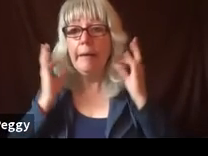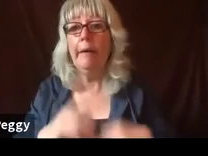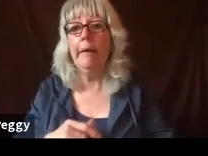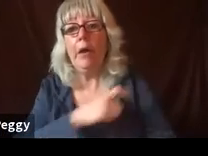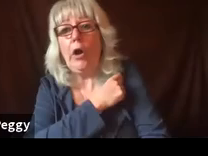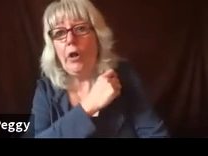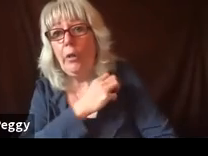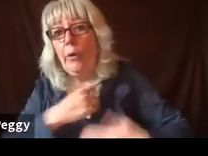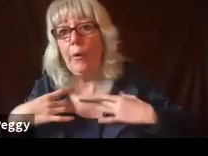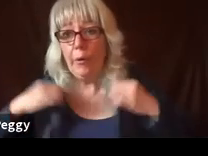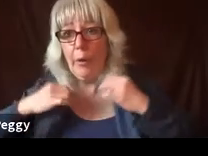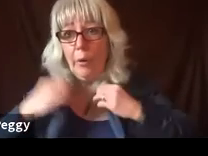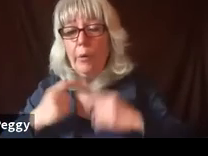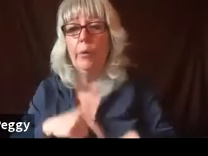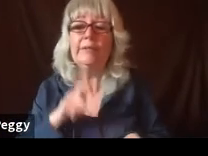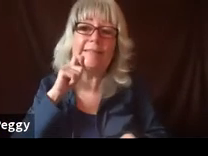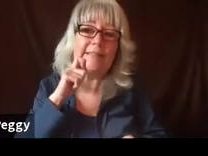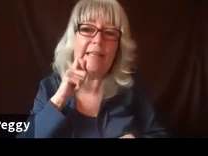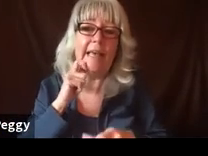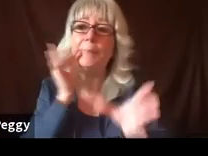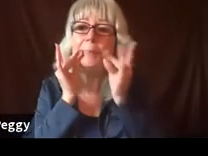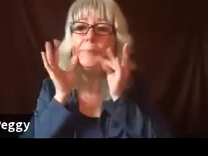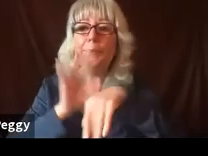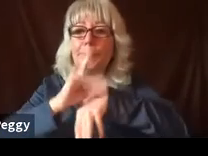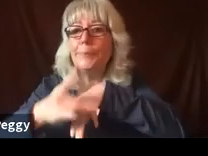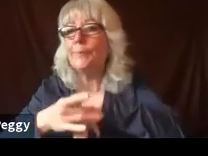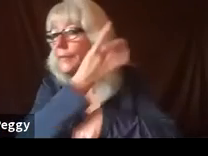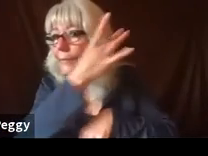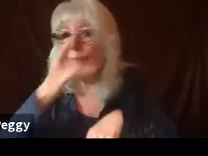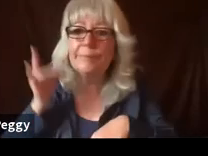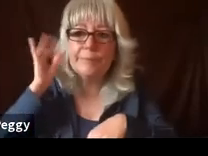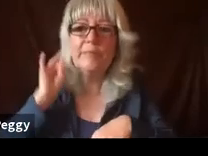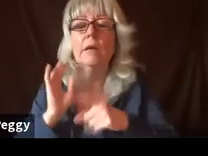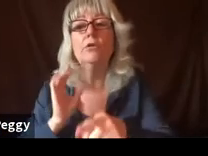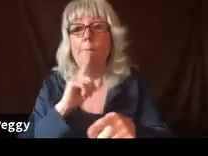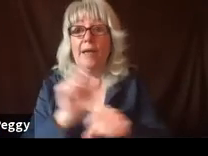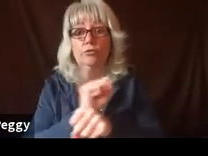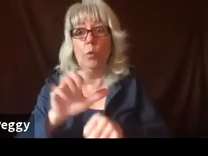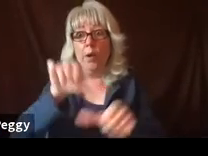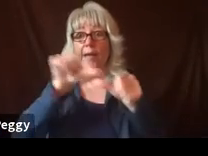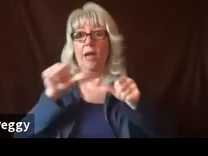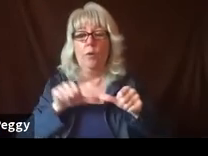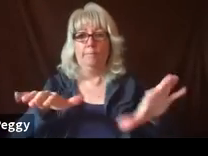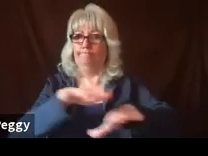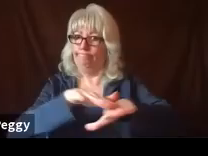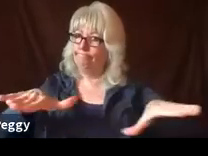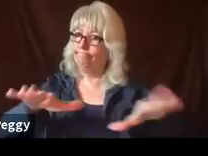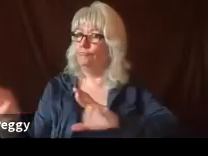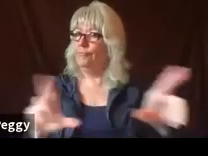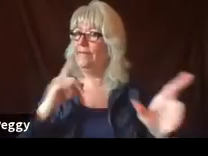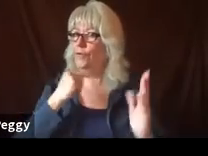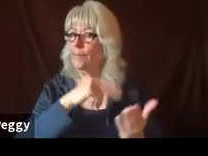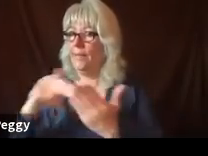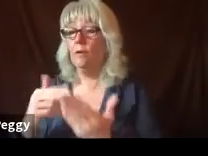you want to make a nice clear space to paint, and you want to use something